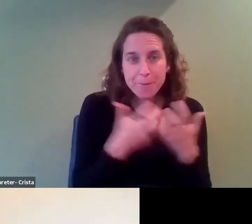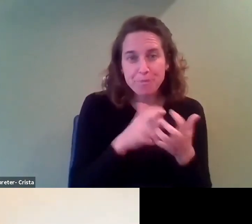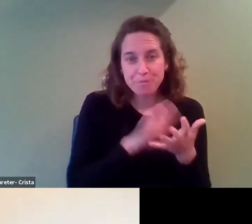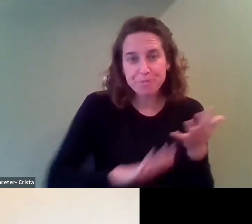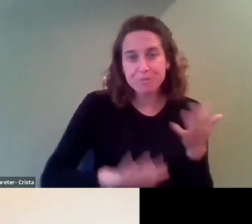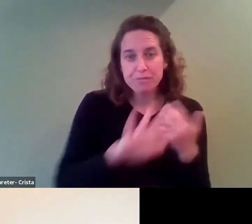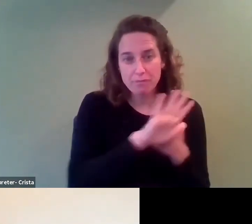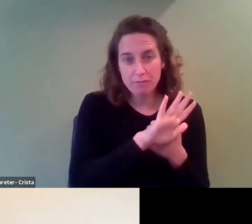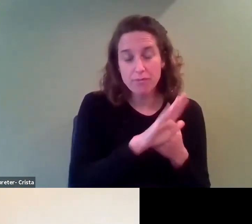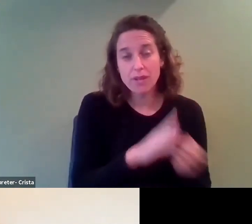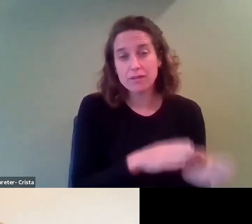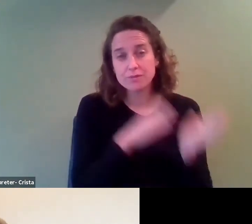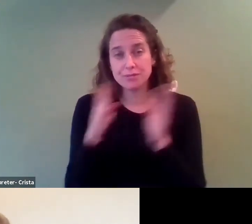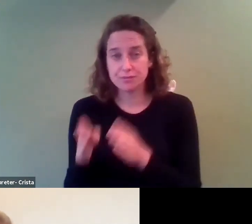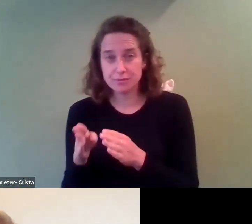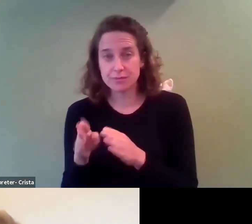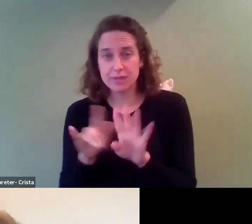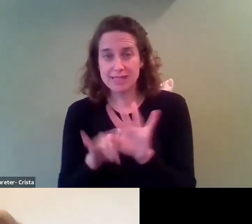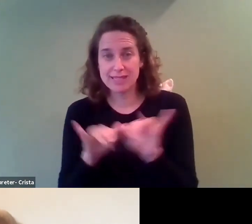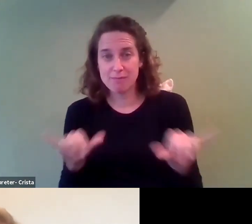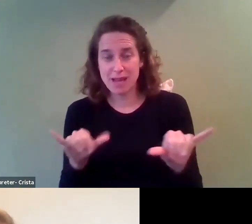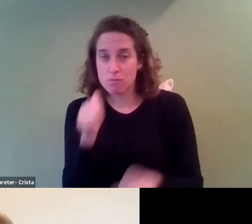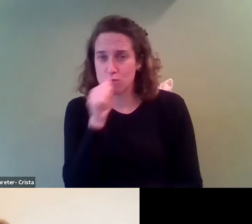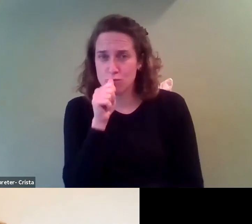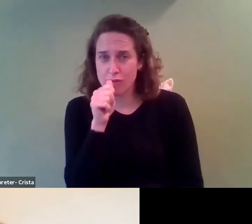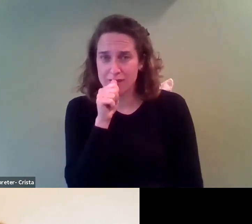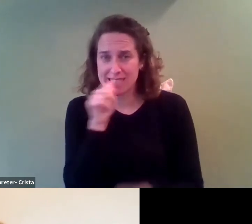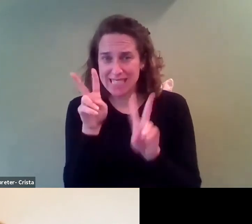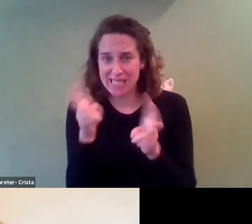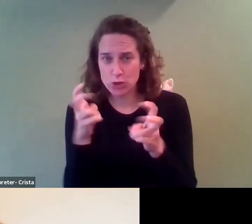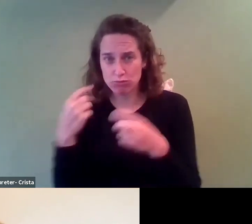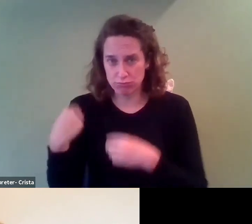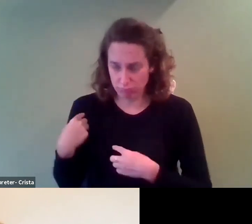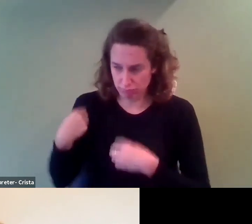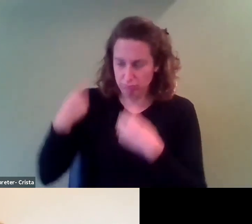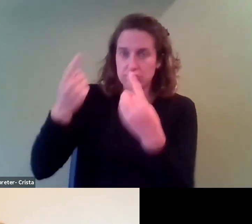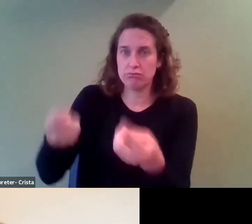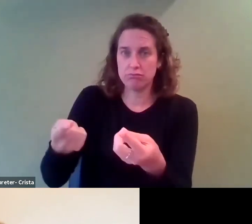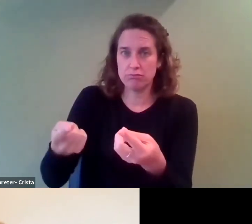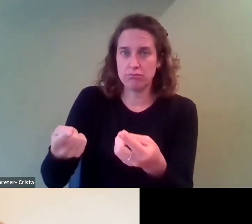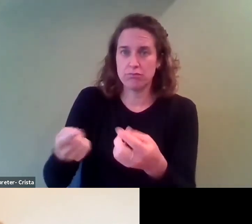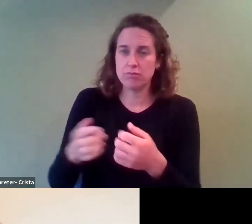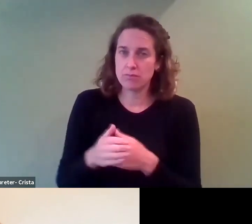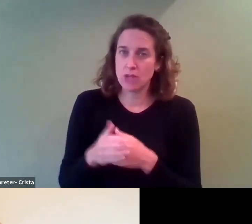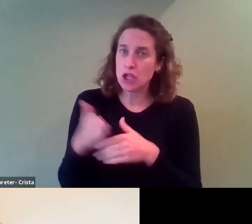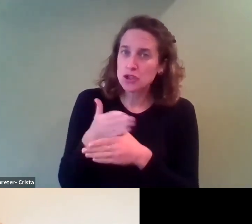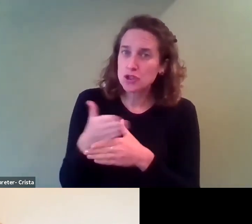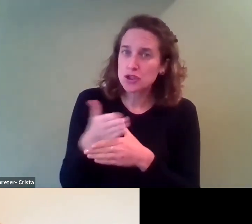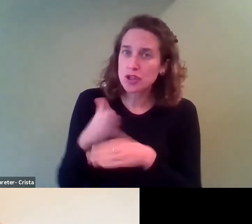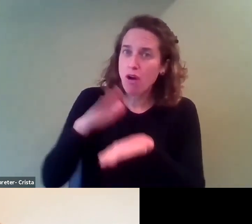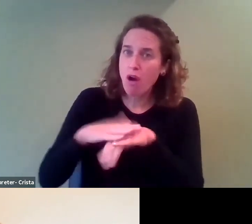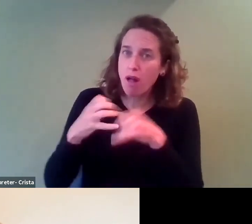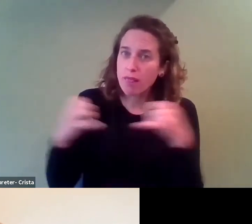there's also the privacy issue that we have always had, which is, what do I share online and how does